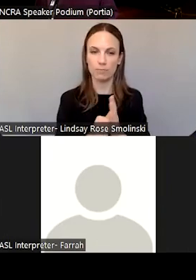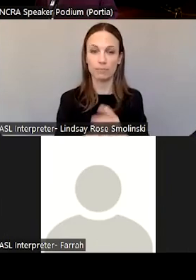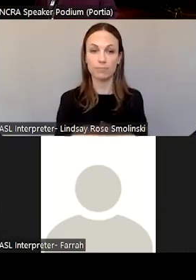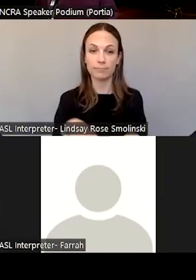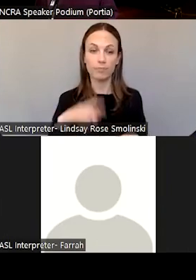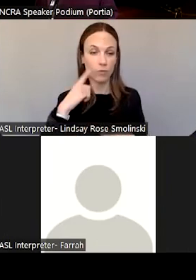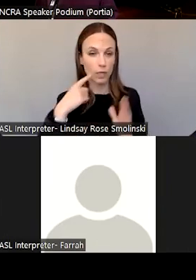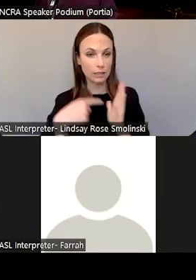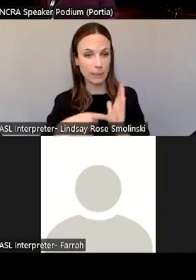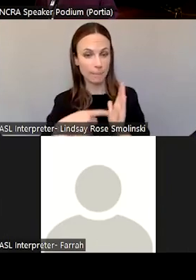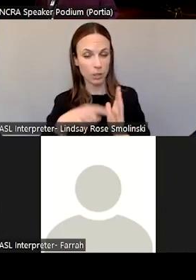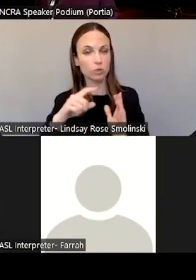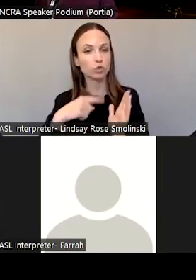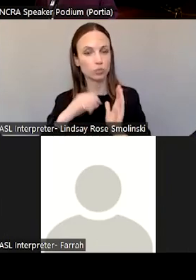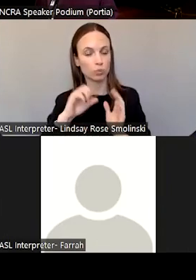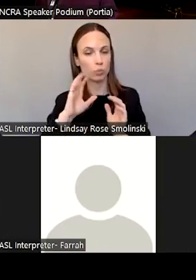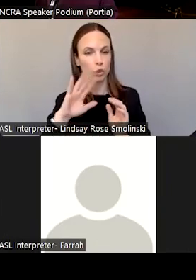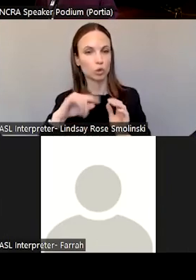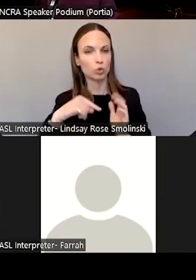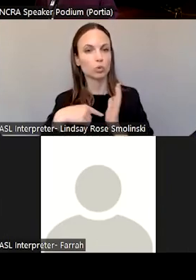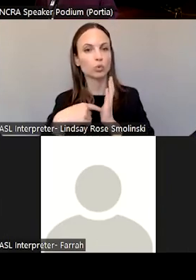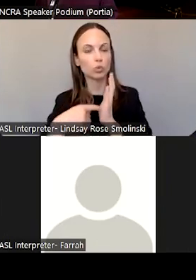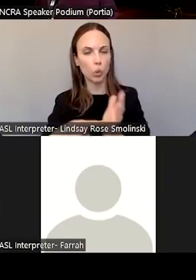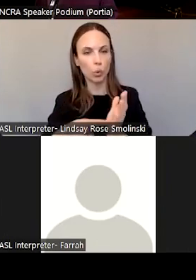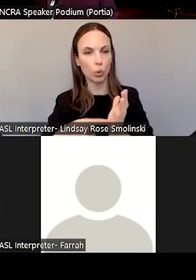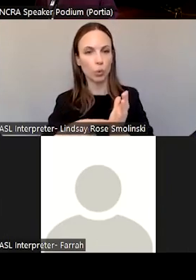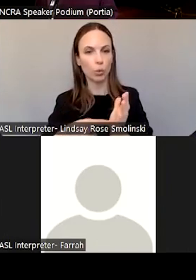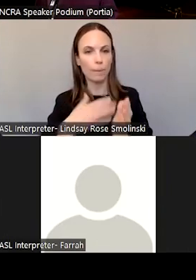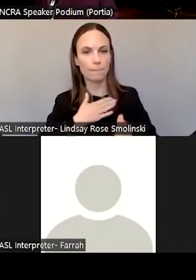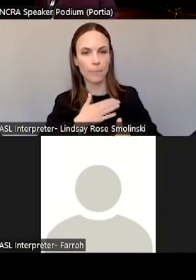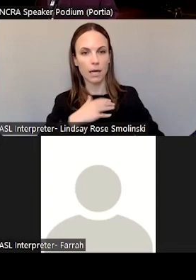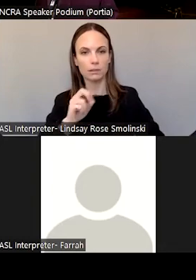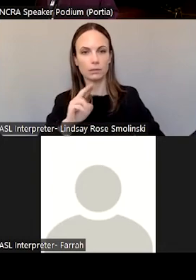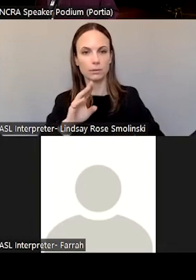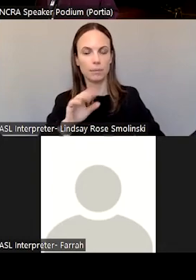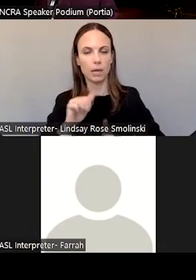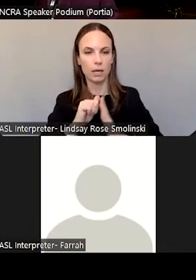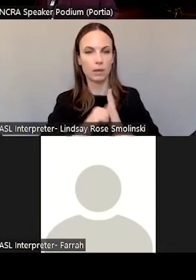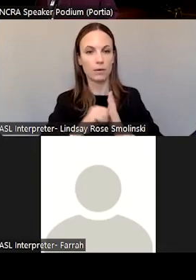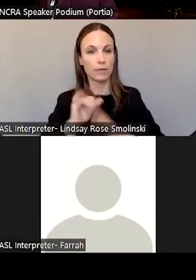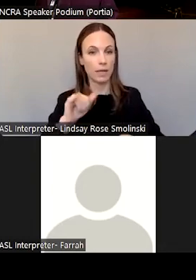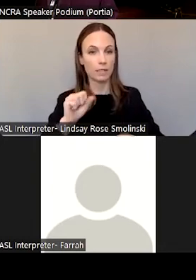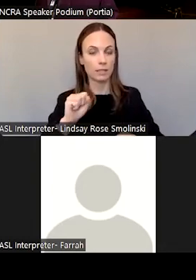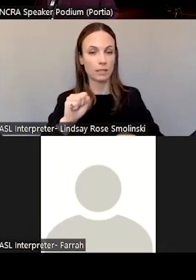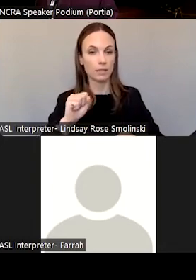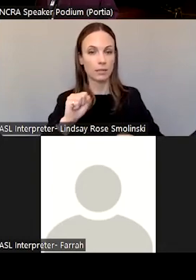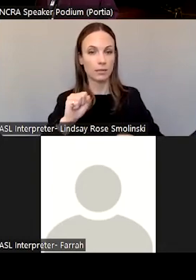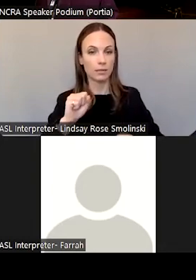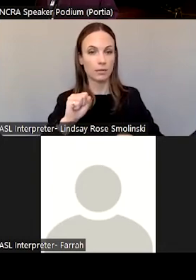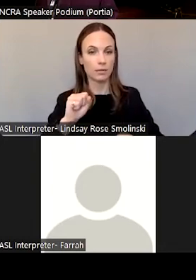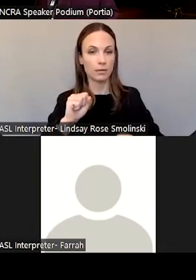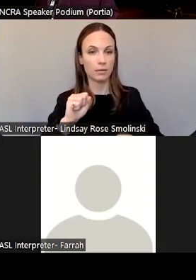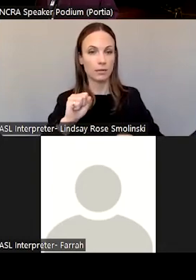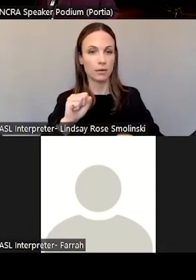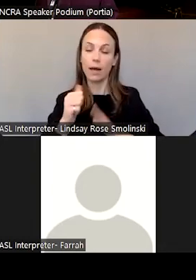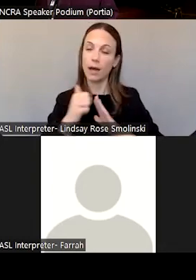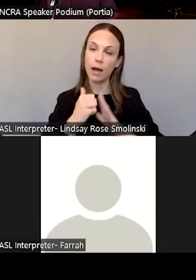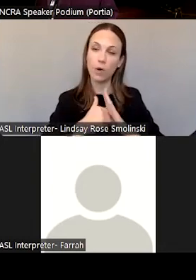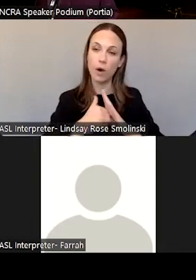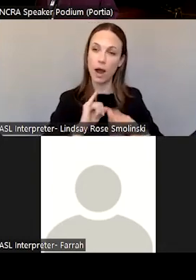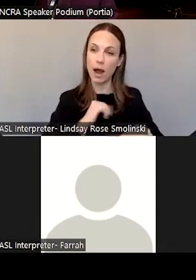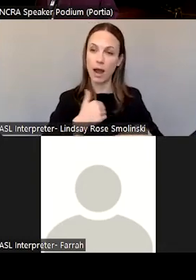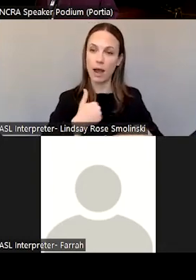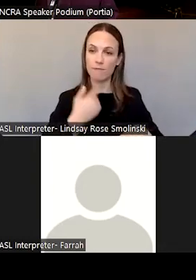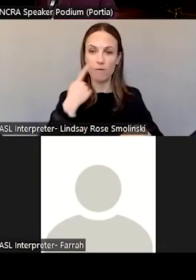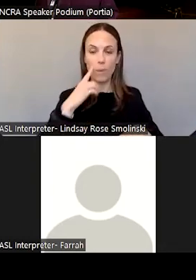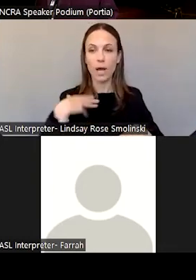show you my sub account, which is an account that I have for